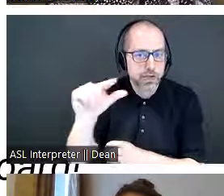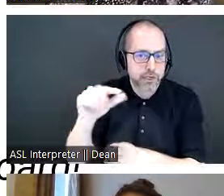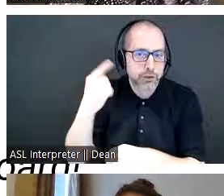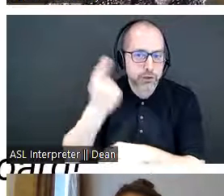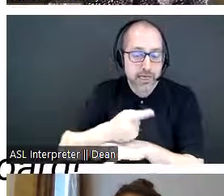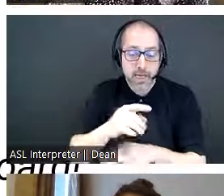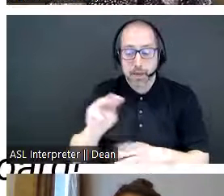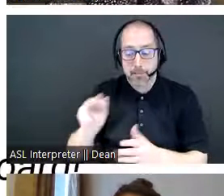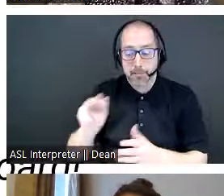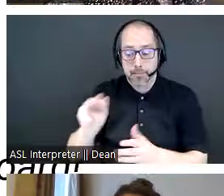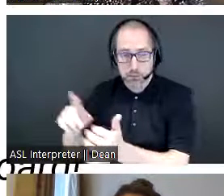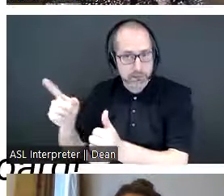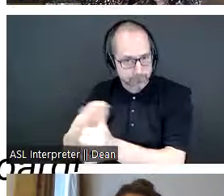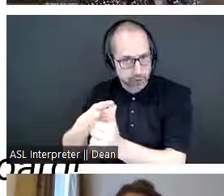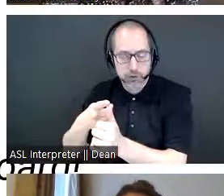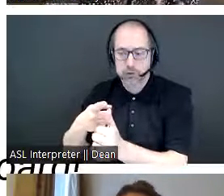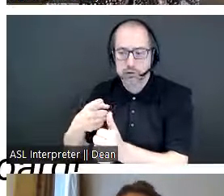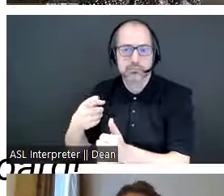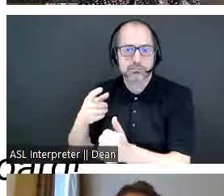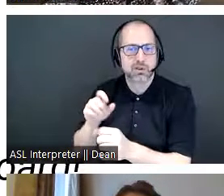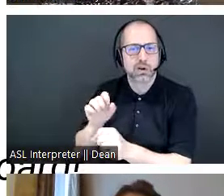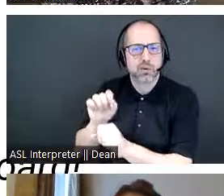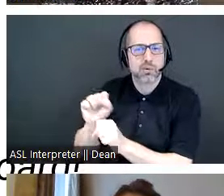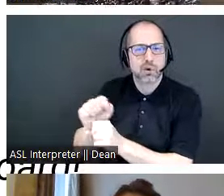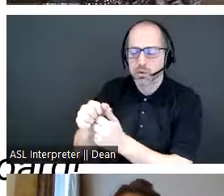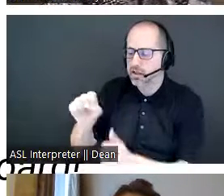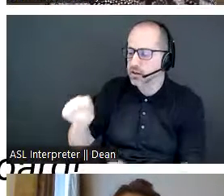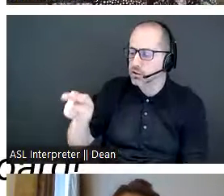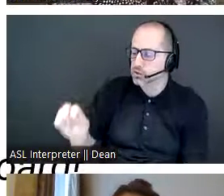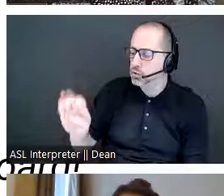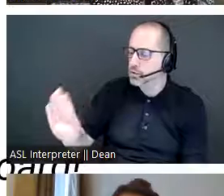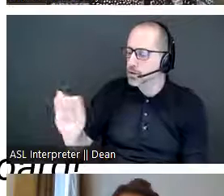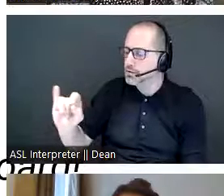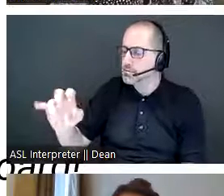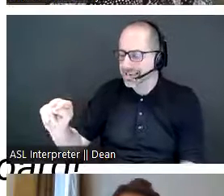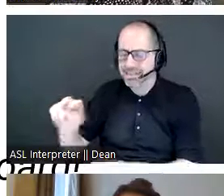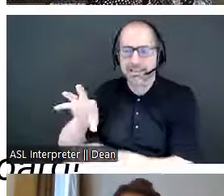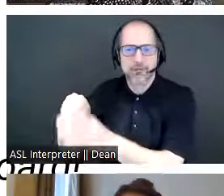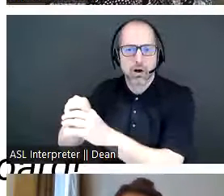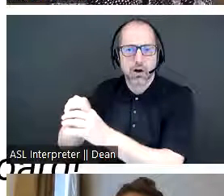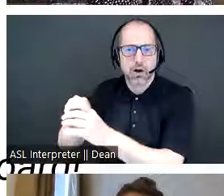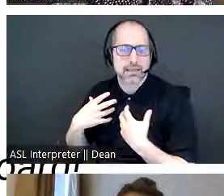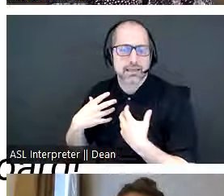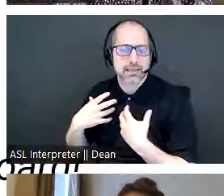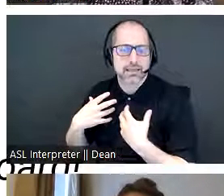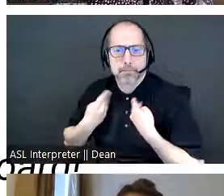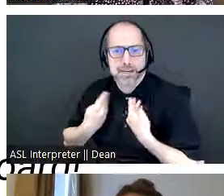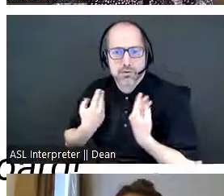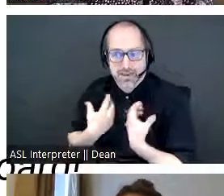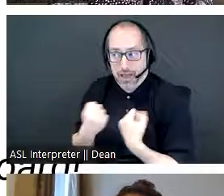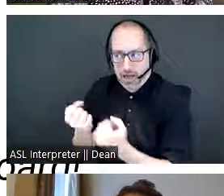first through the work with Sue Crichton, who was involved with the Ministry of Health there. And that